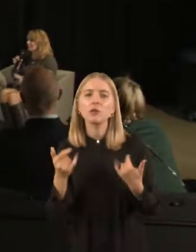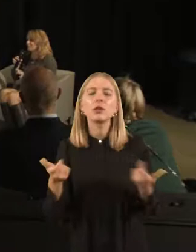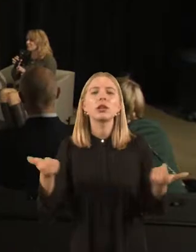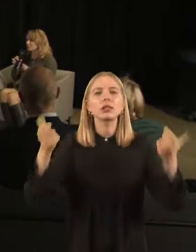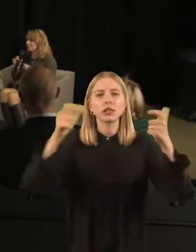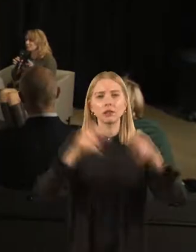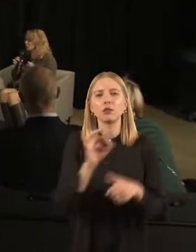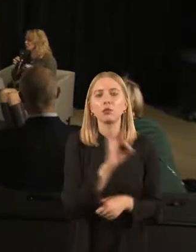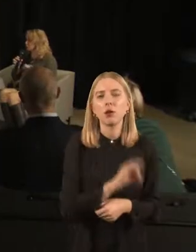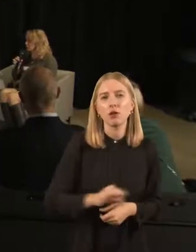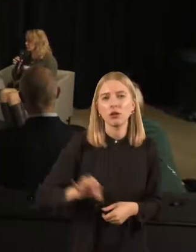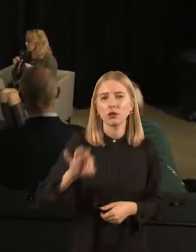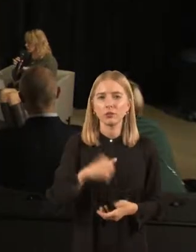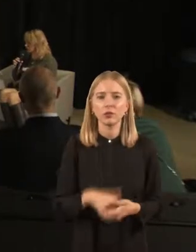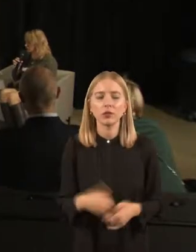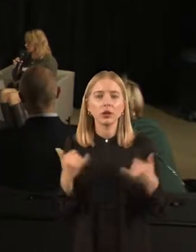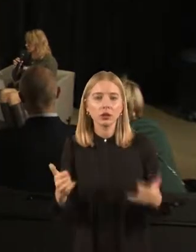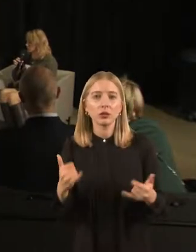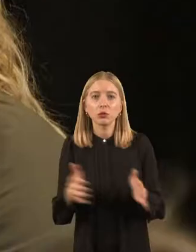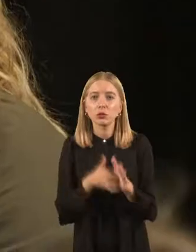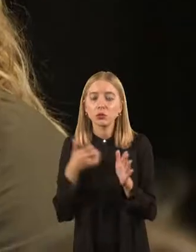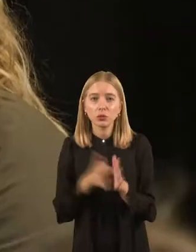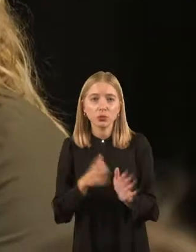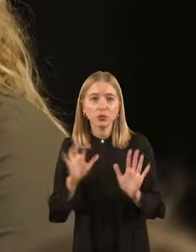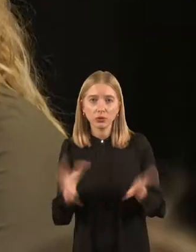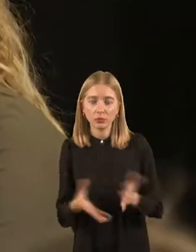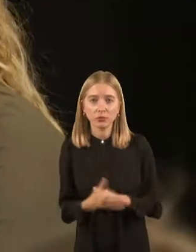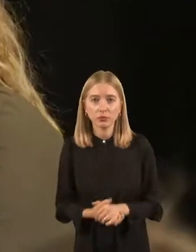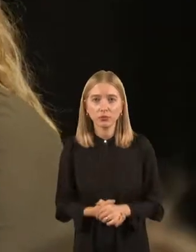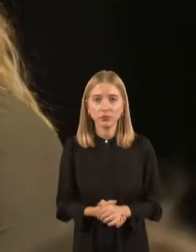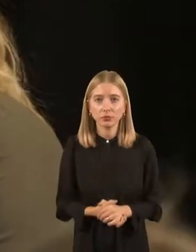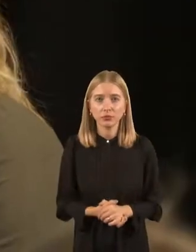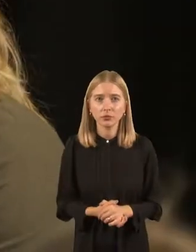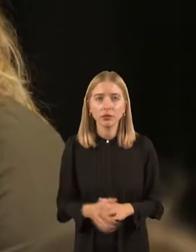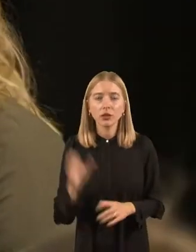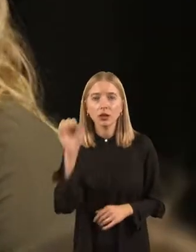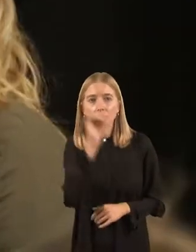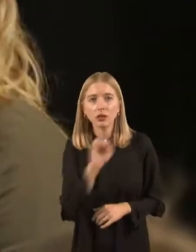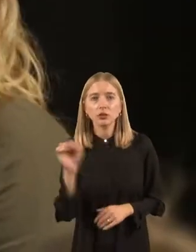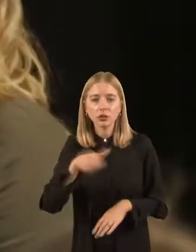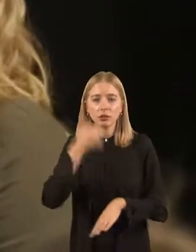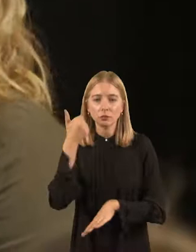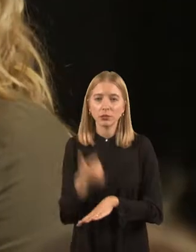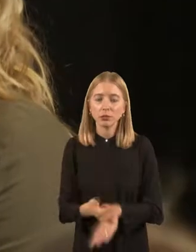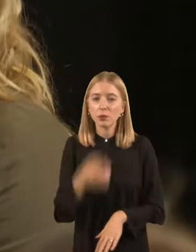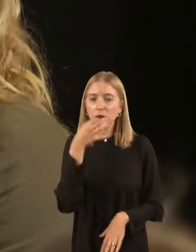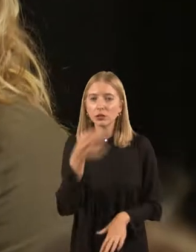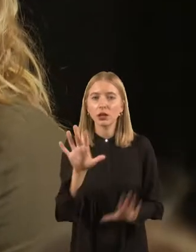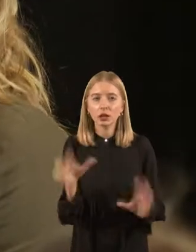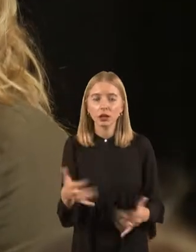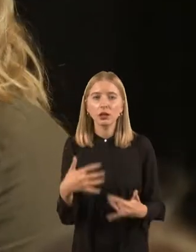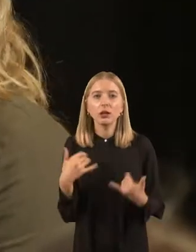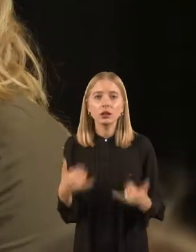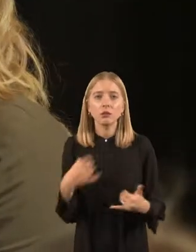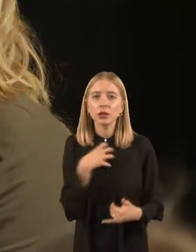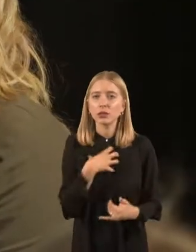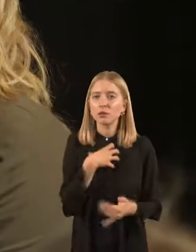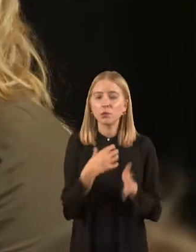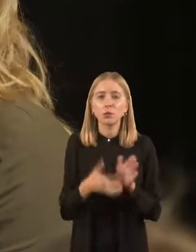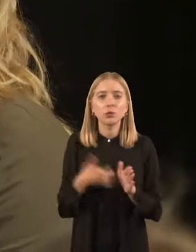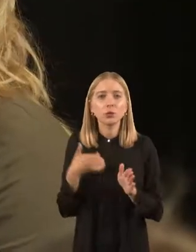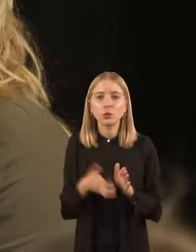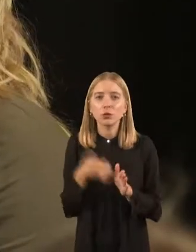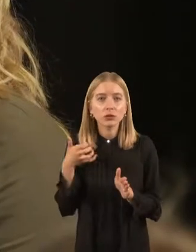Well, a few words to municipalities. Among the tools that are lacking and that were mentioned